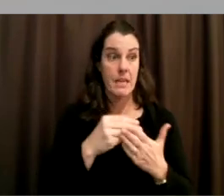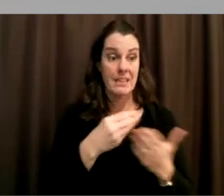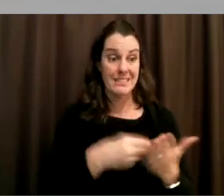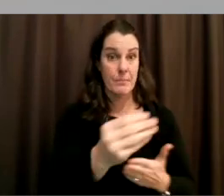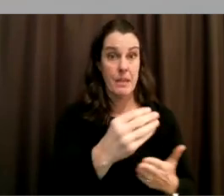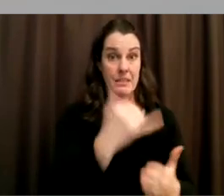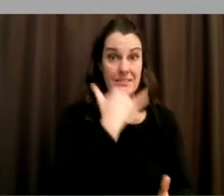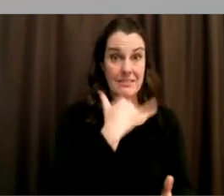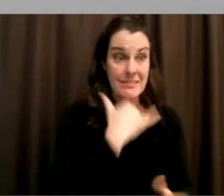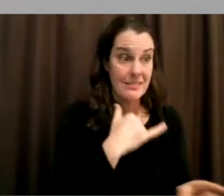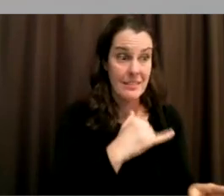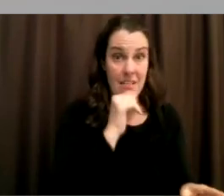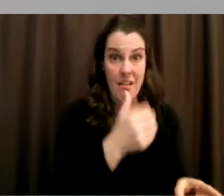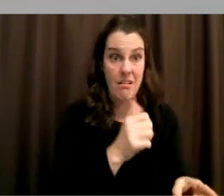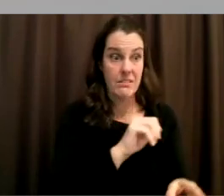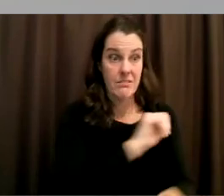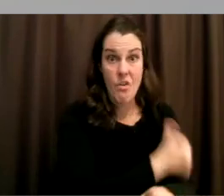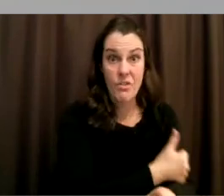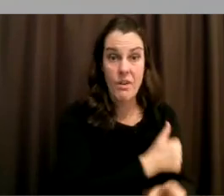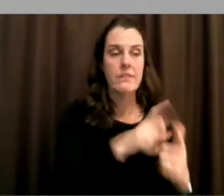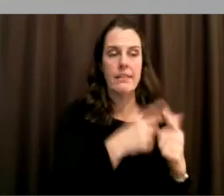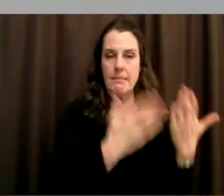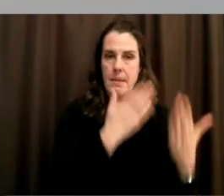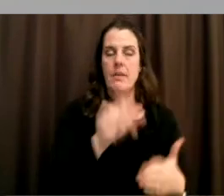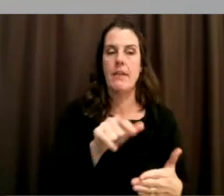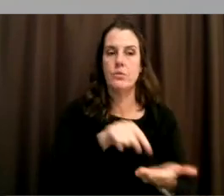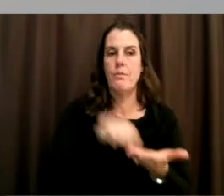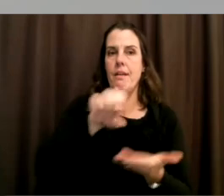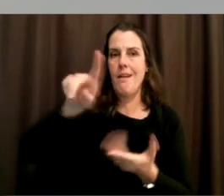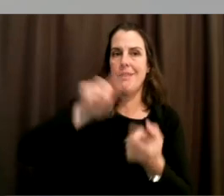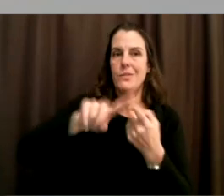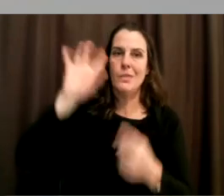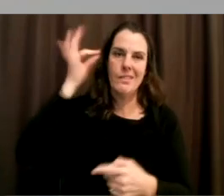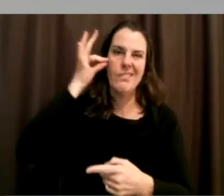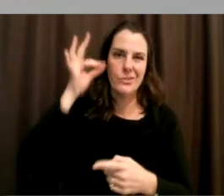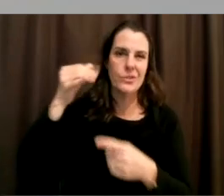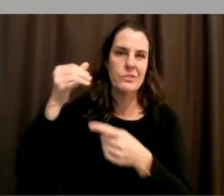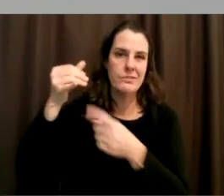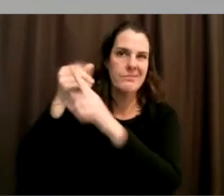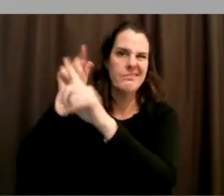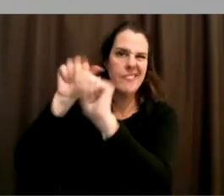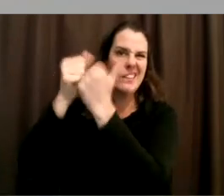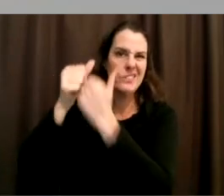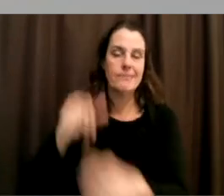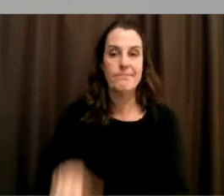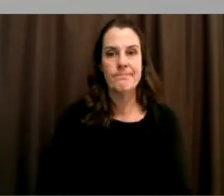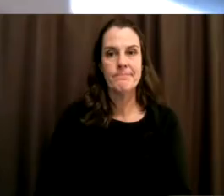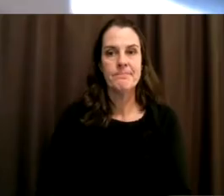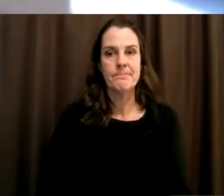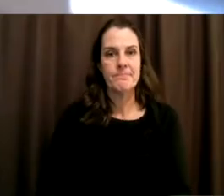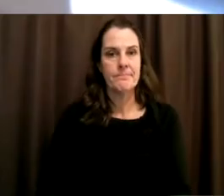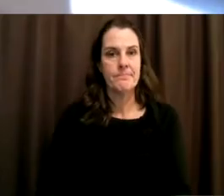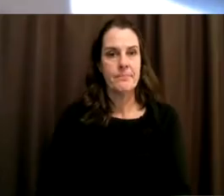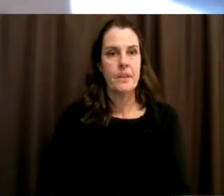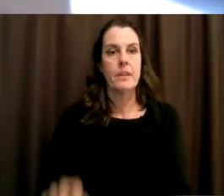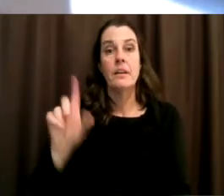and those were not authorized, yeah, you might have to actually repay those to the federal funding agency. Yeah.